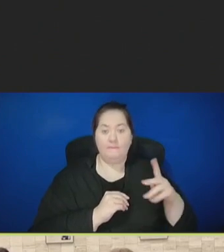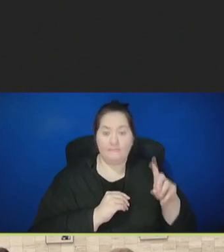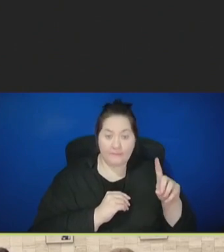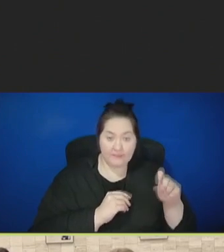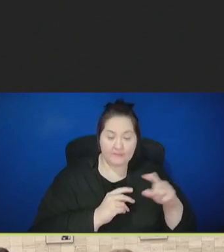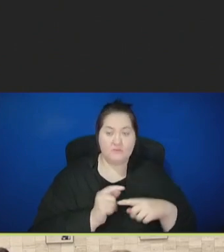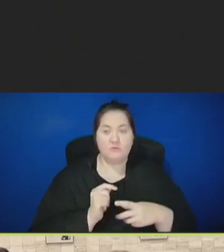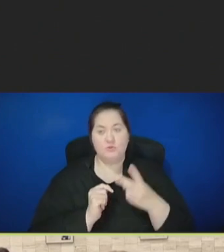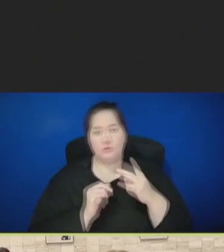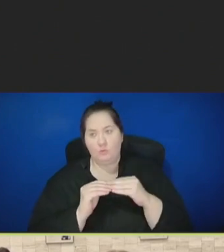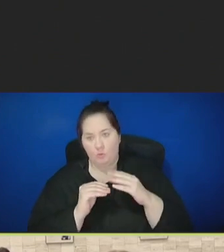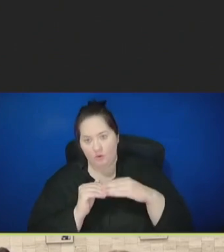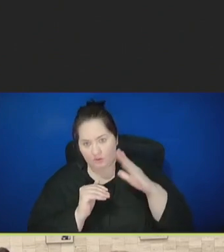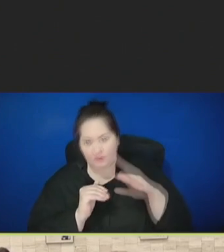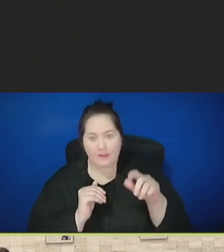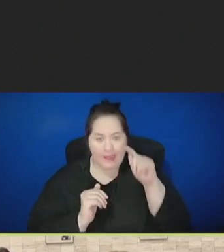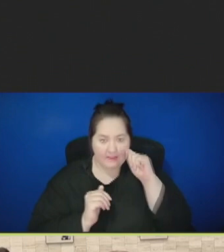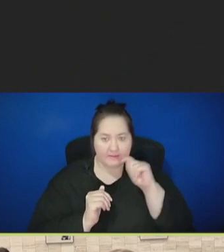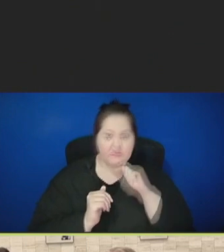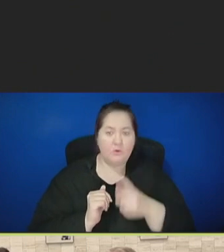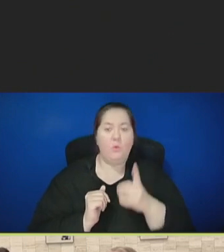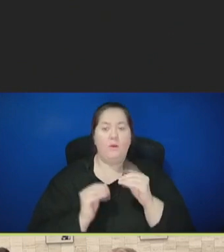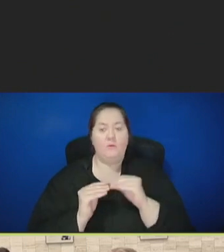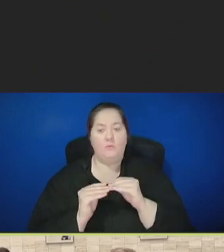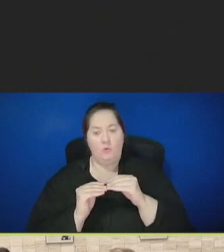and 1 or more adult vaccines.